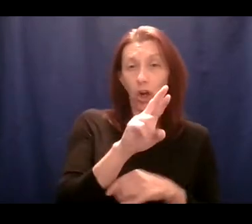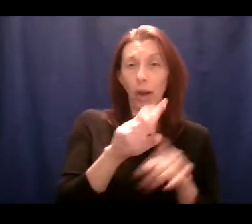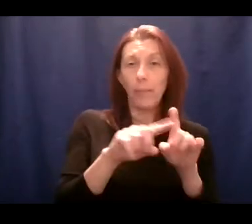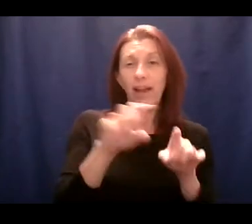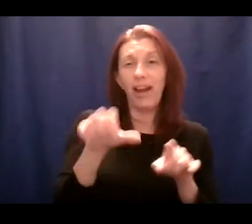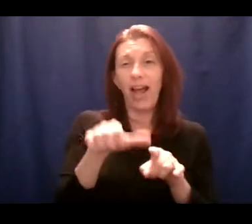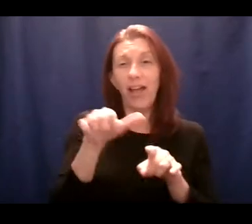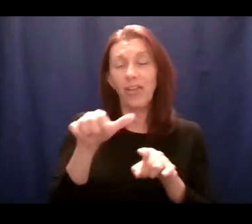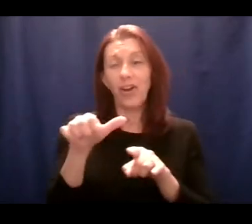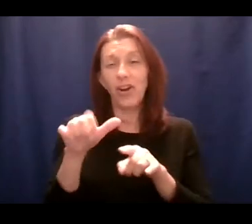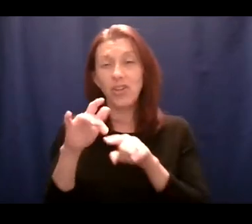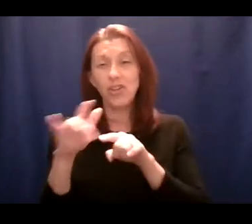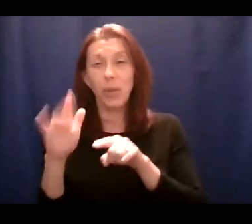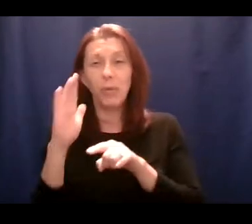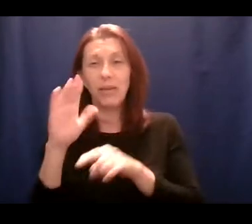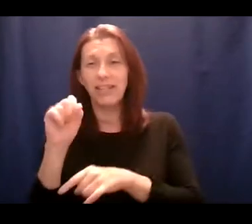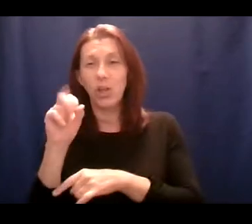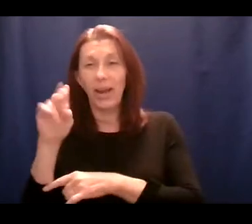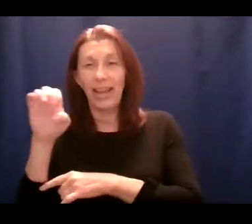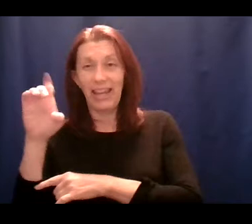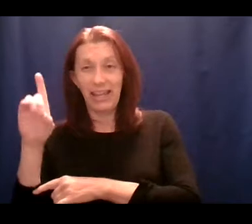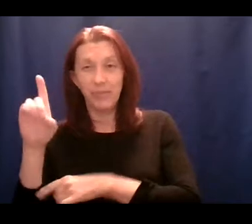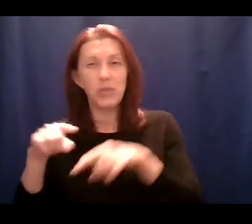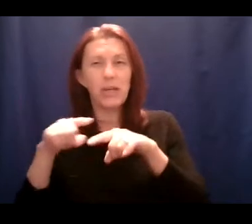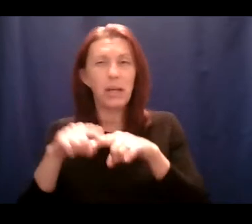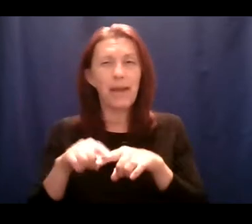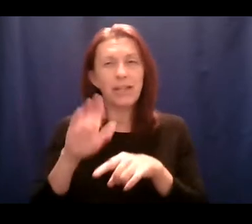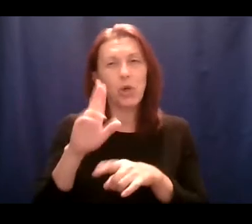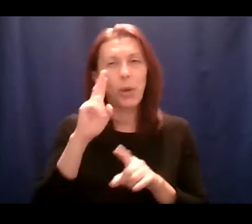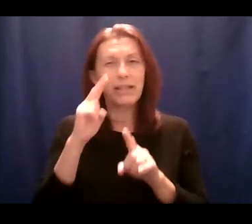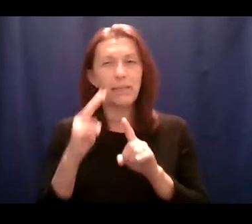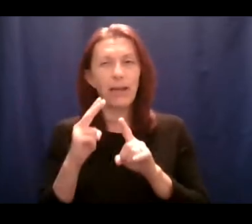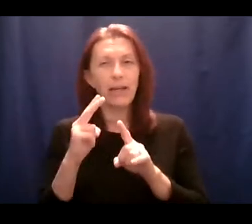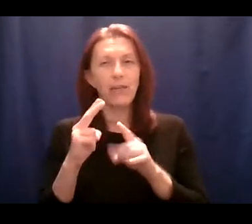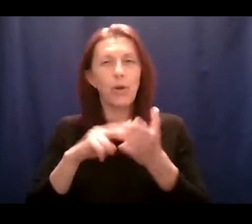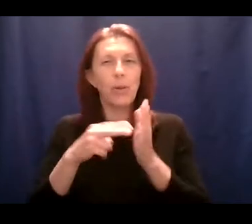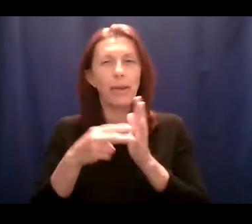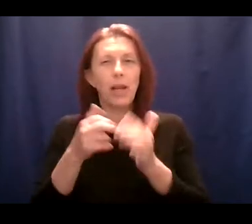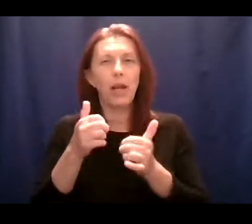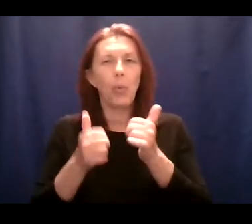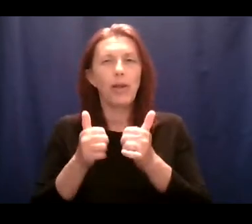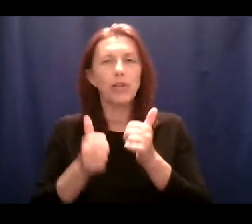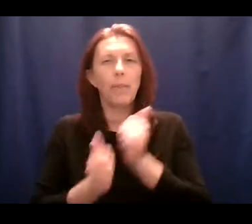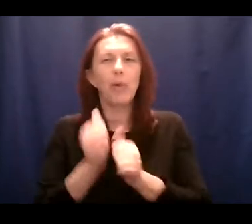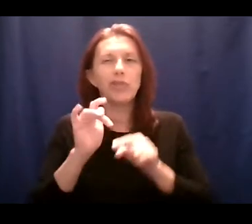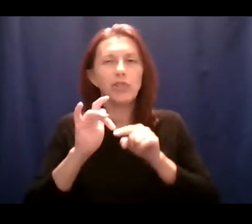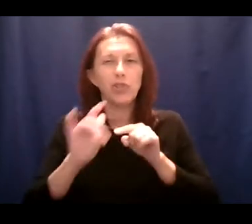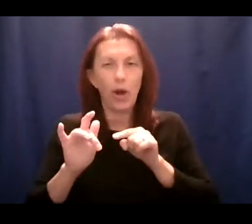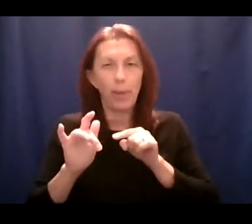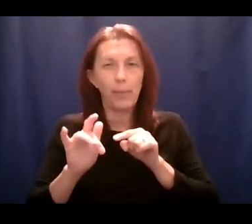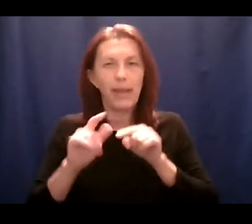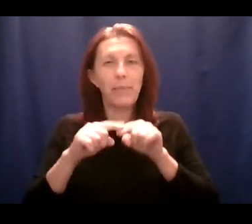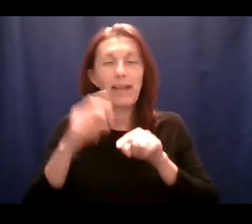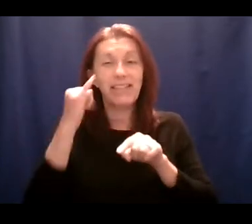end to their tooth. So it depends on if you're thinking about the side of the tooth or the very top of their tooth. And I